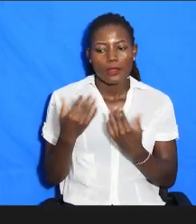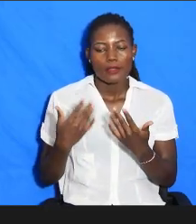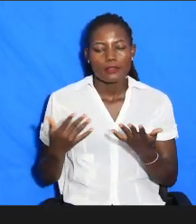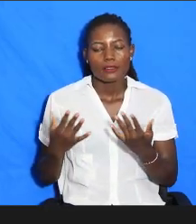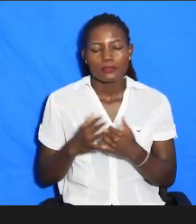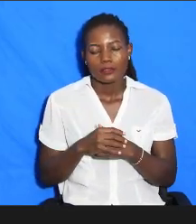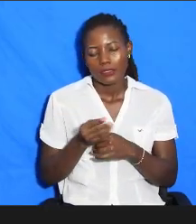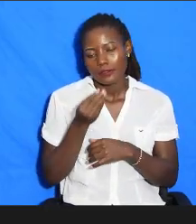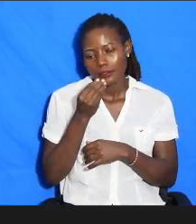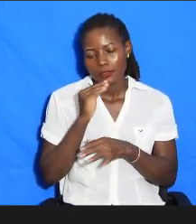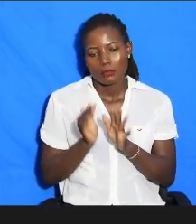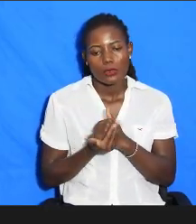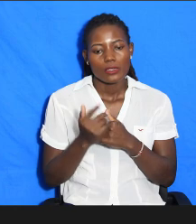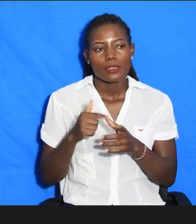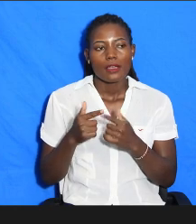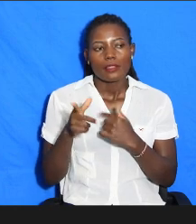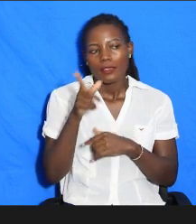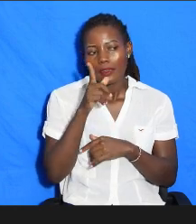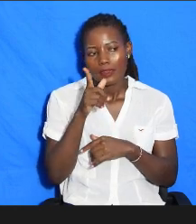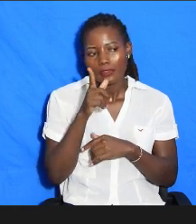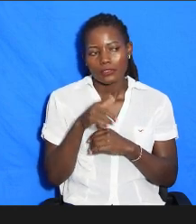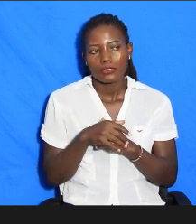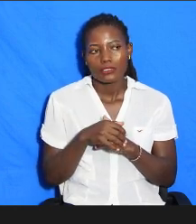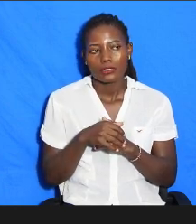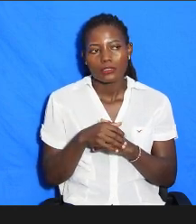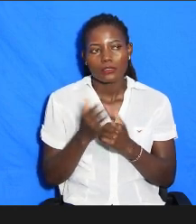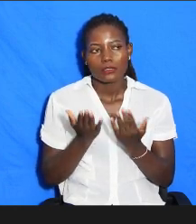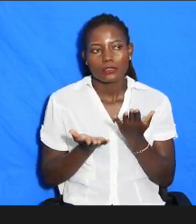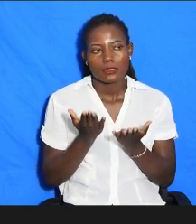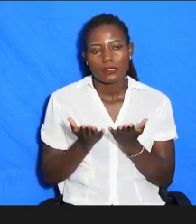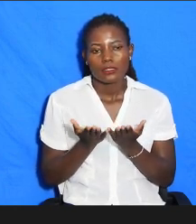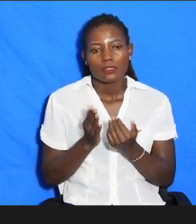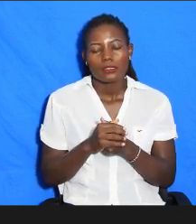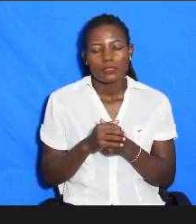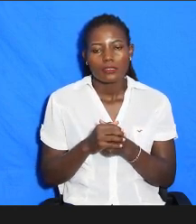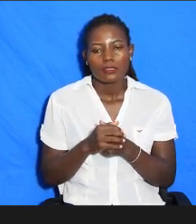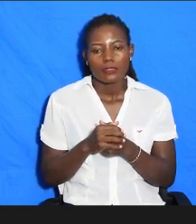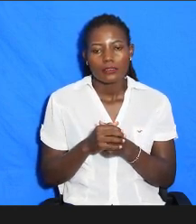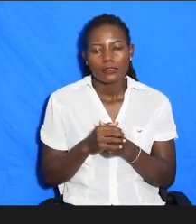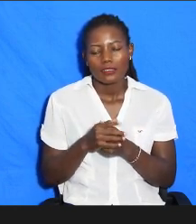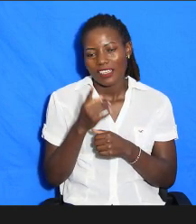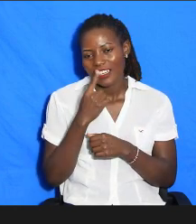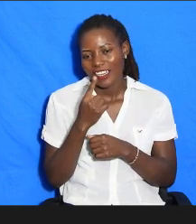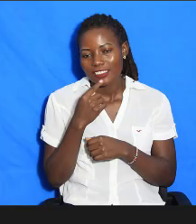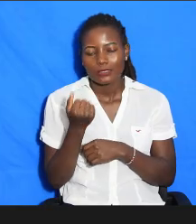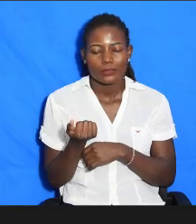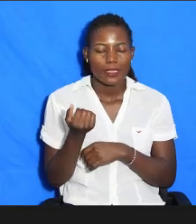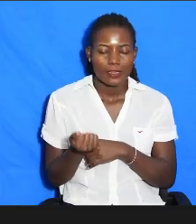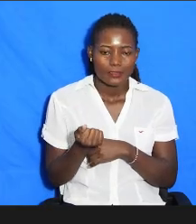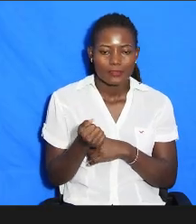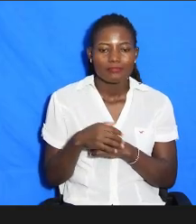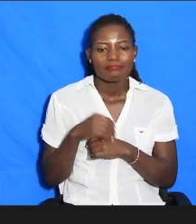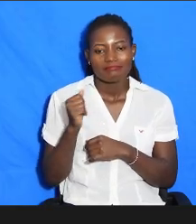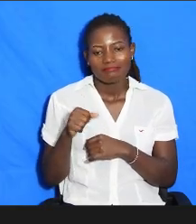morning. And during lunchtime, it can either be something light, like either rice or gali, or